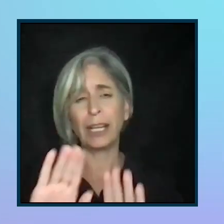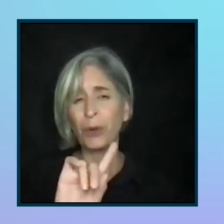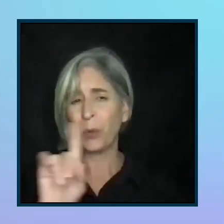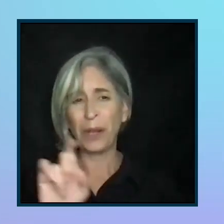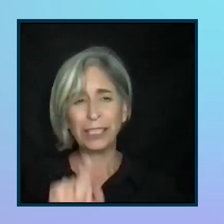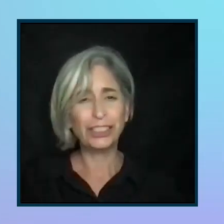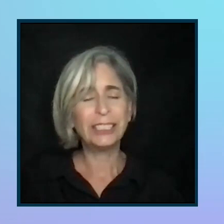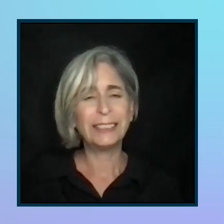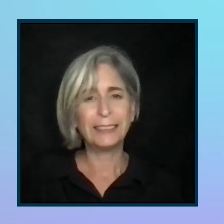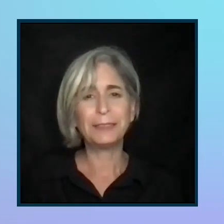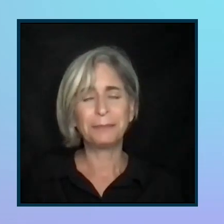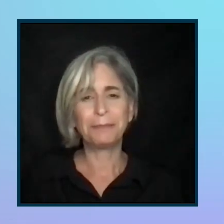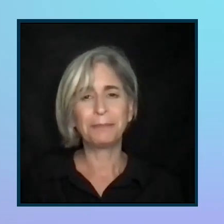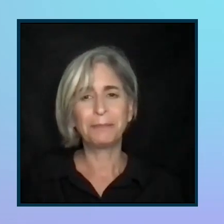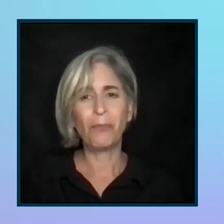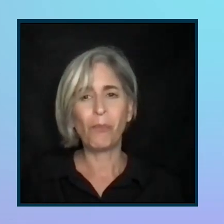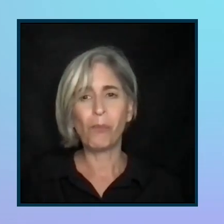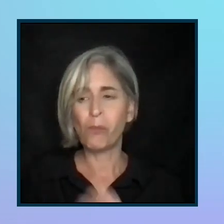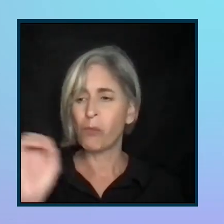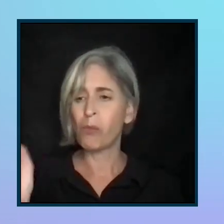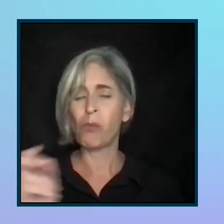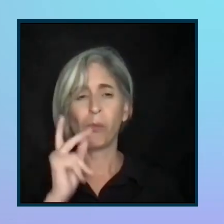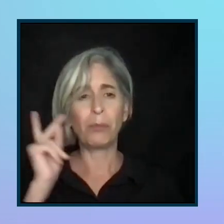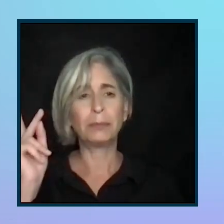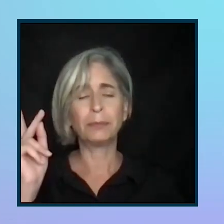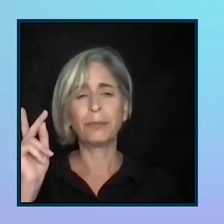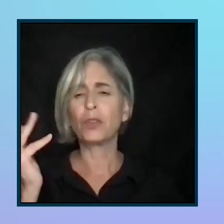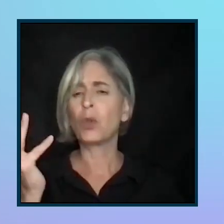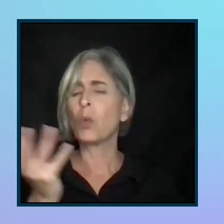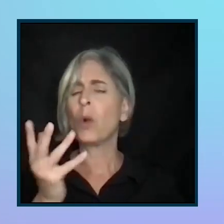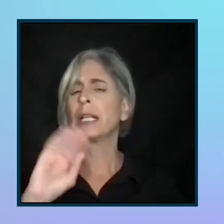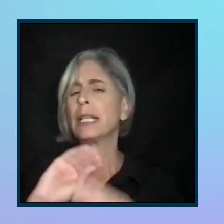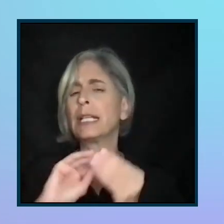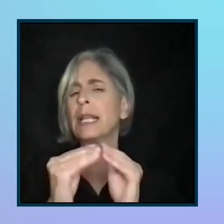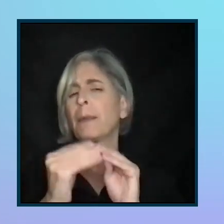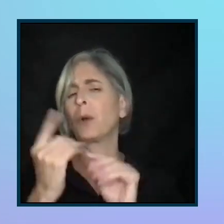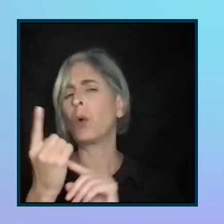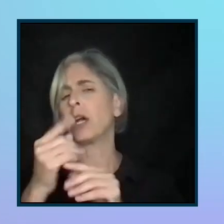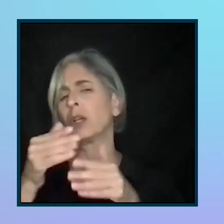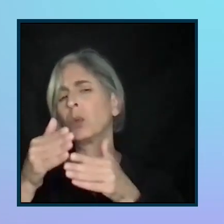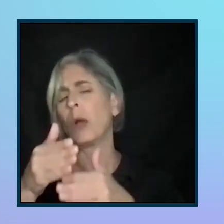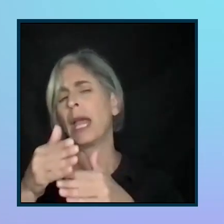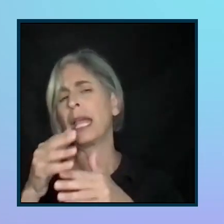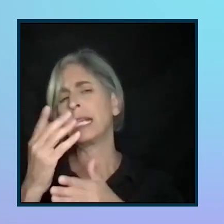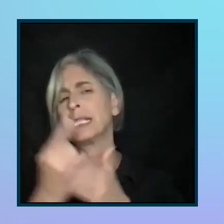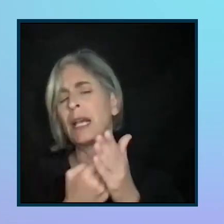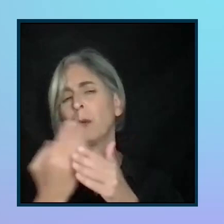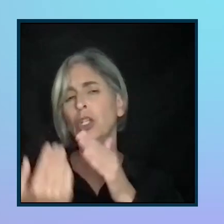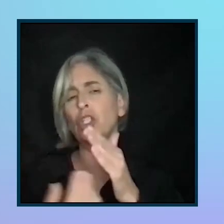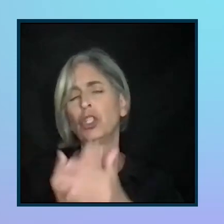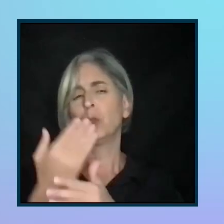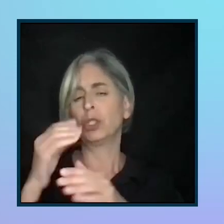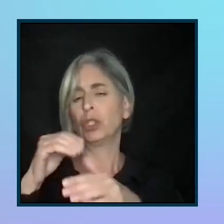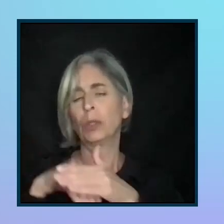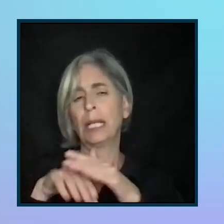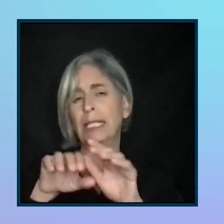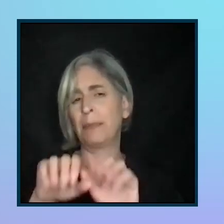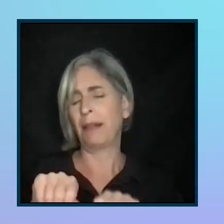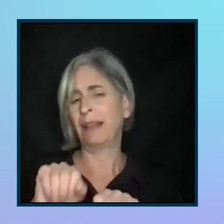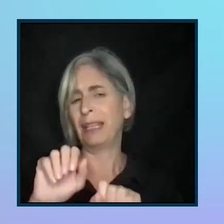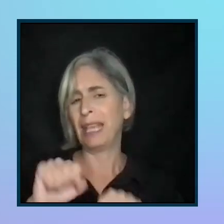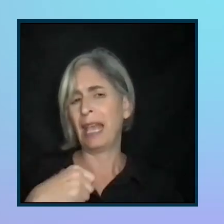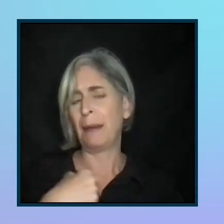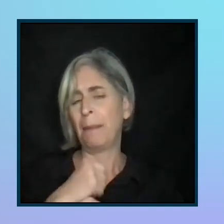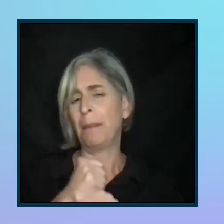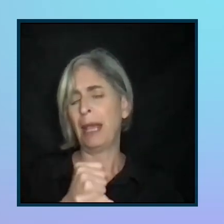questions. All right, what is the #1 way someone new to accessibility can